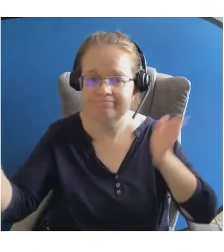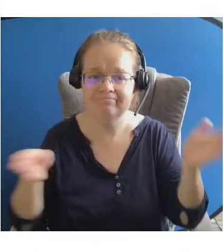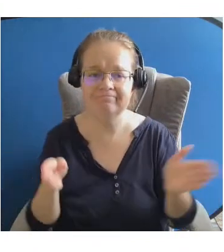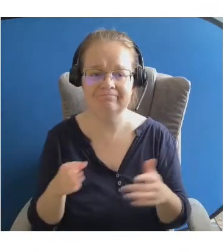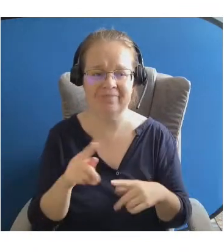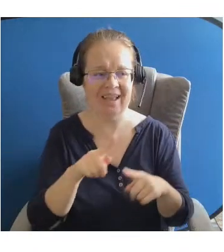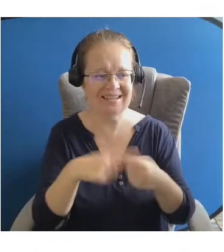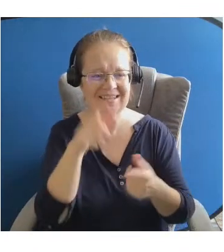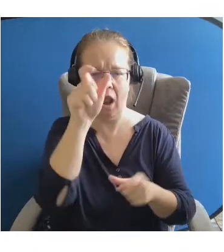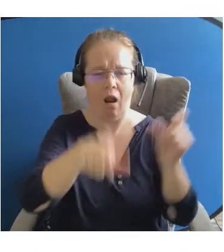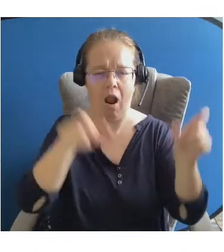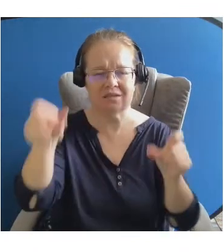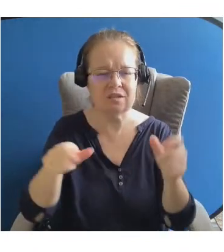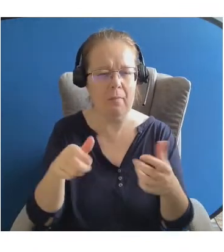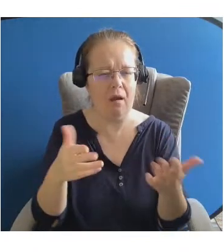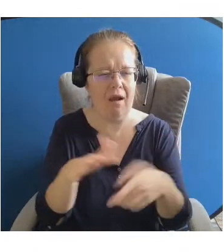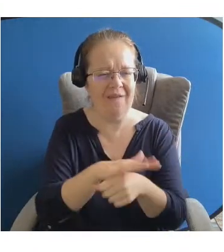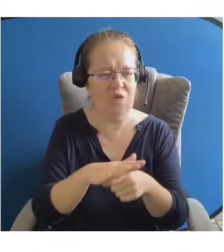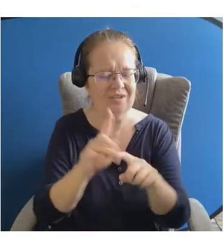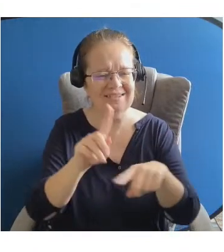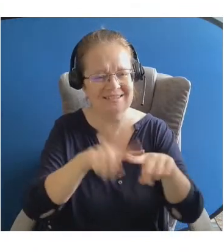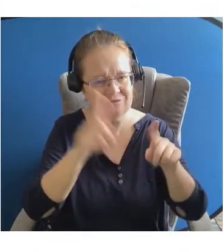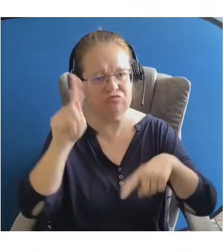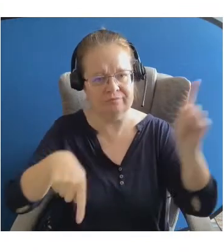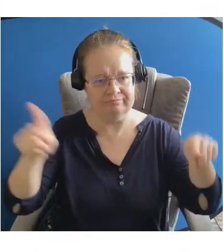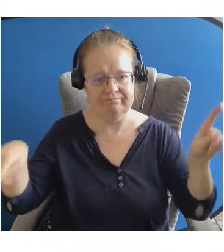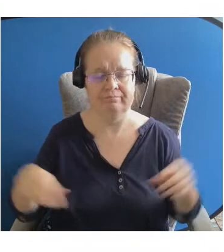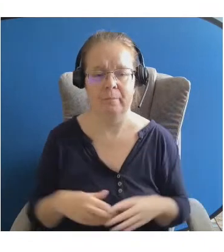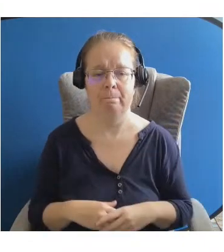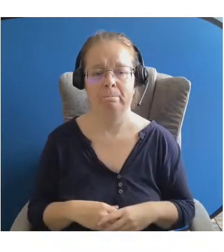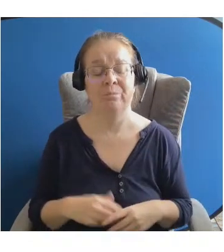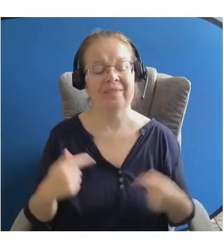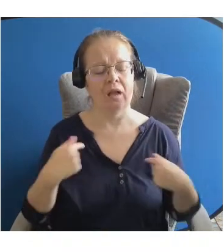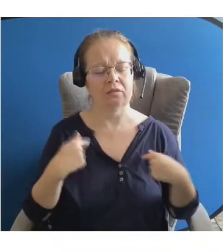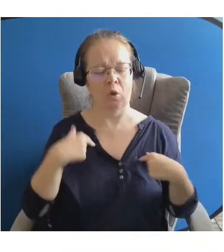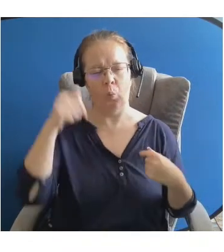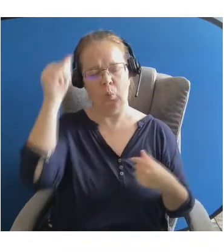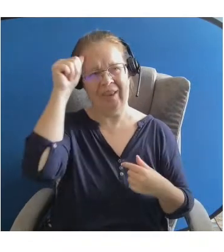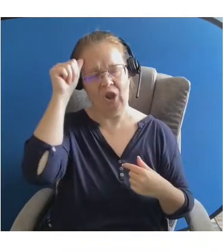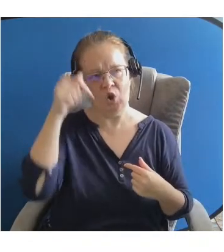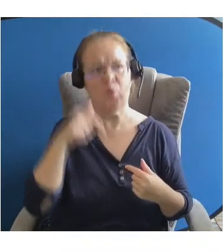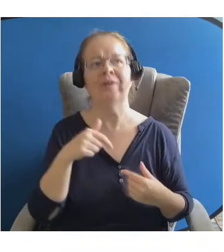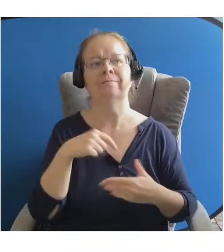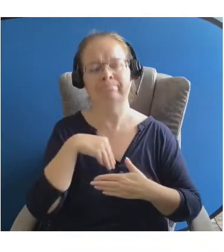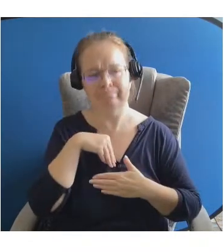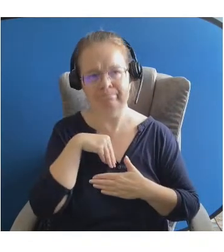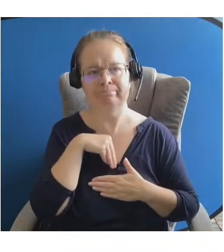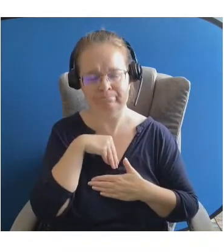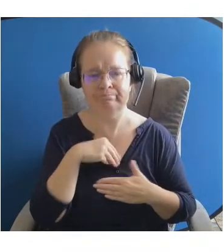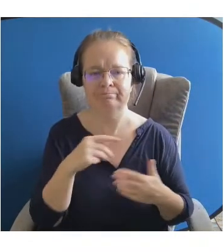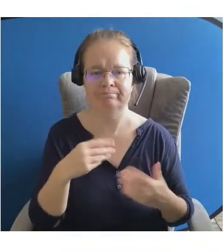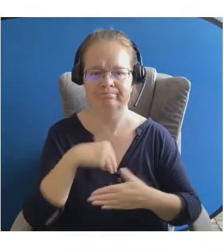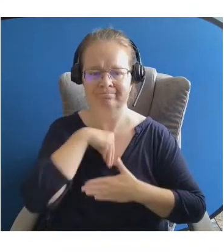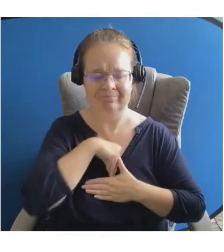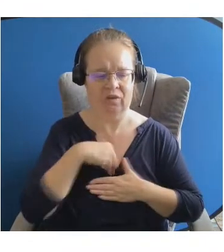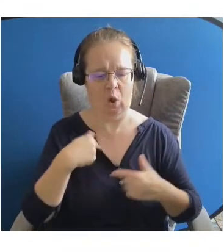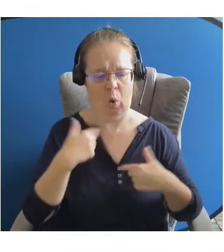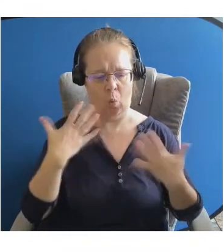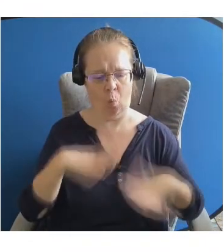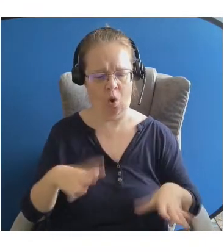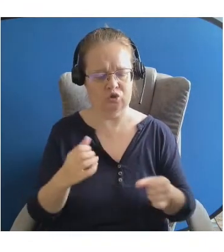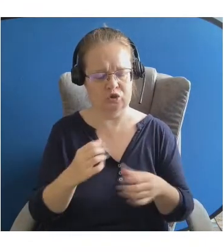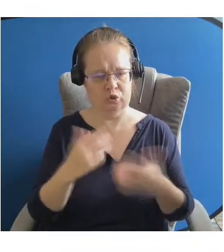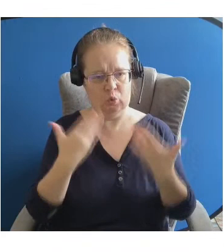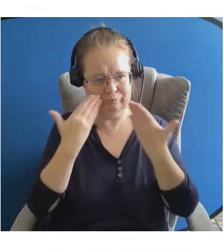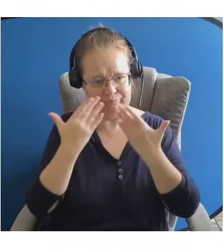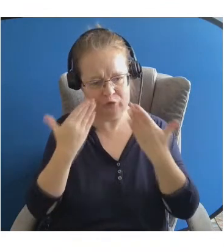customer environments. And we knew intuitively that we wanted to make a commitment around